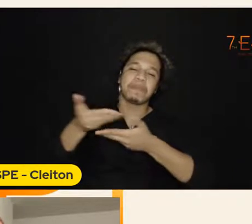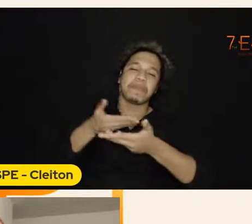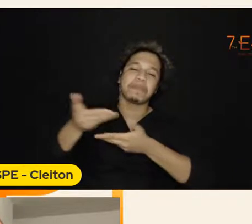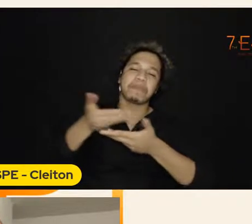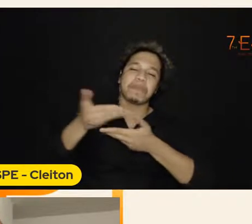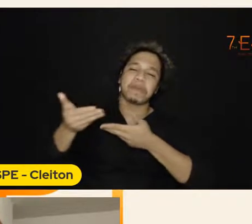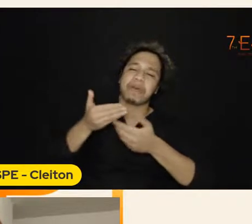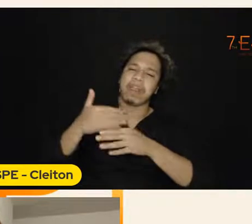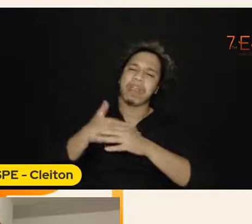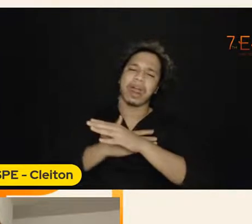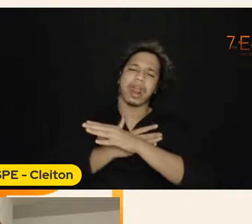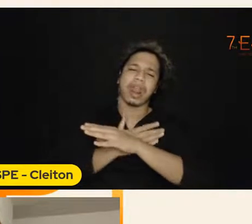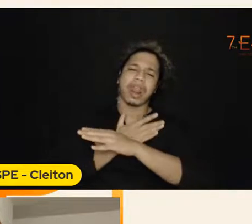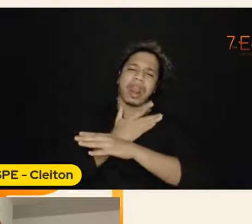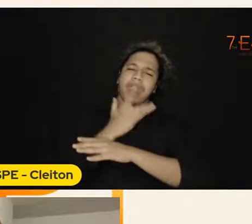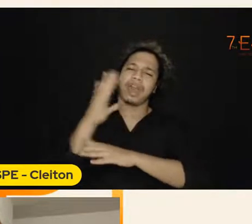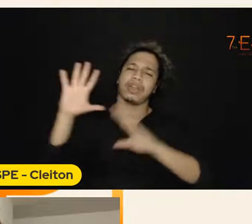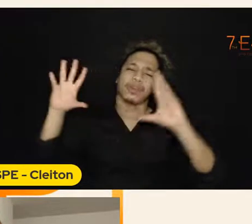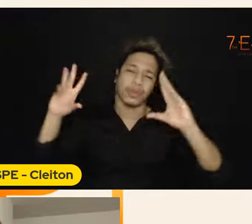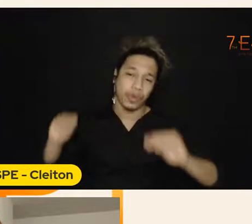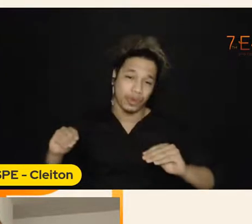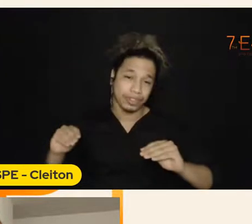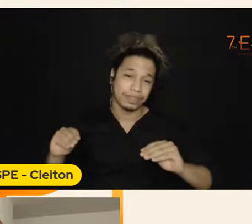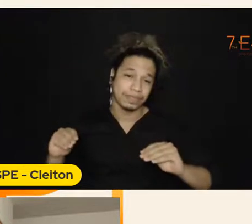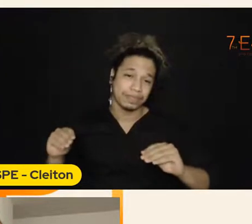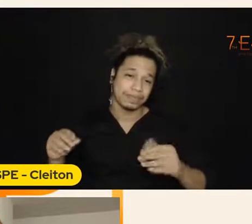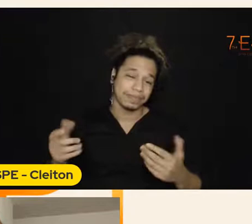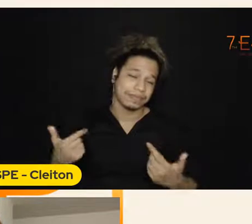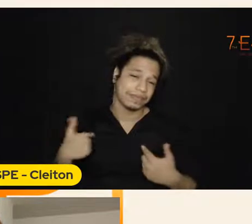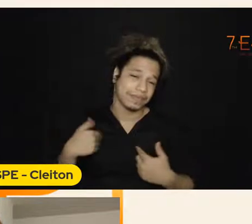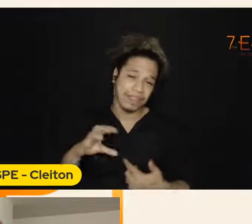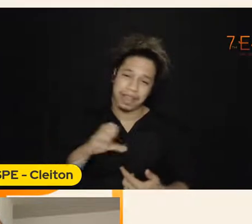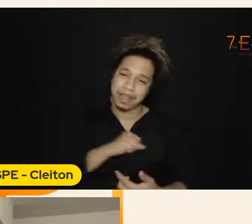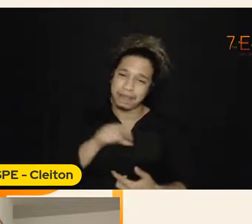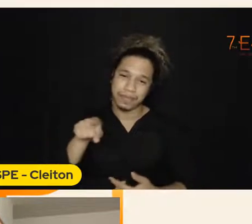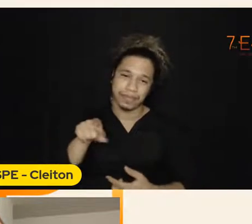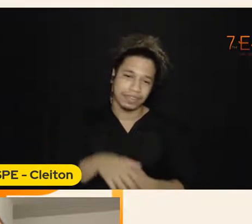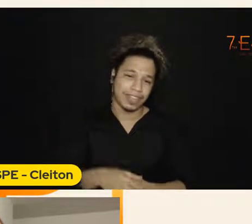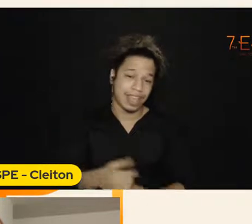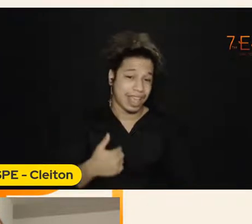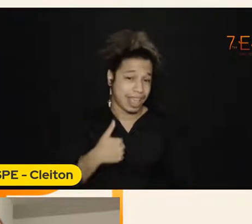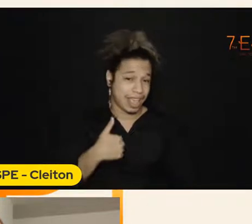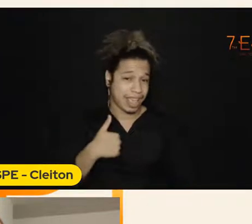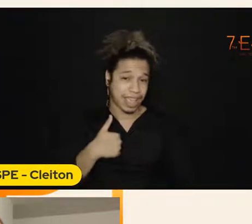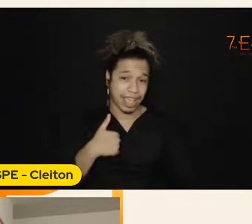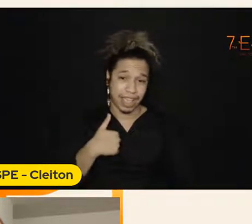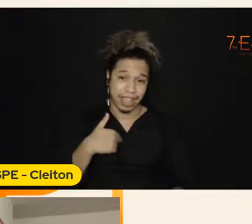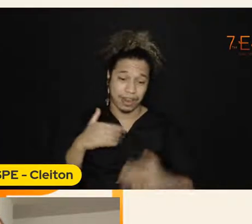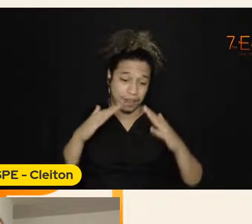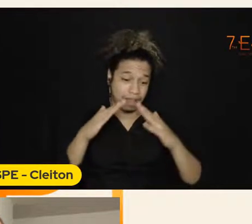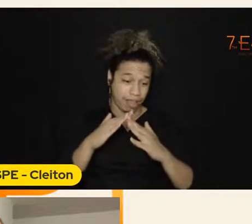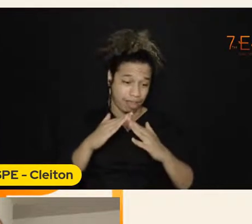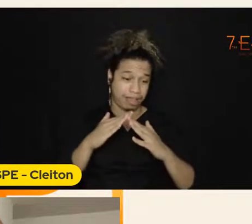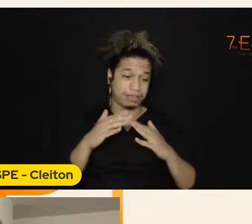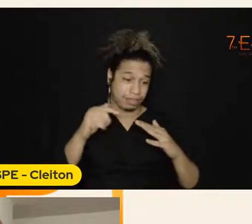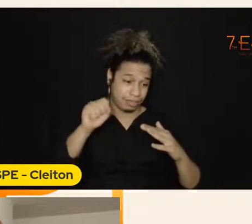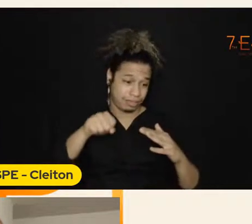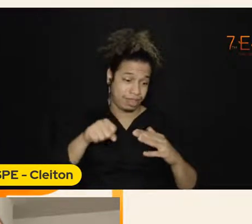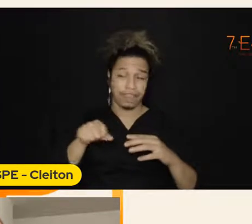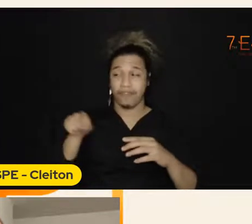to go home. Well, go home? No, everybody's at home. Yes. I am at home. You aren't. Yes, I need to go